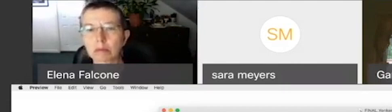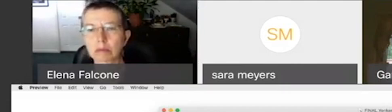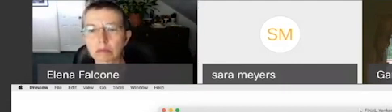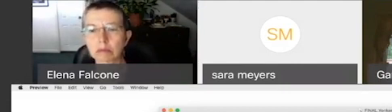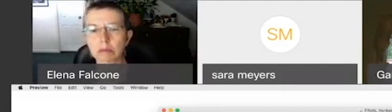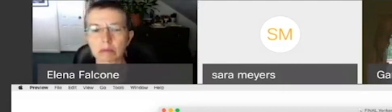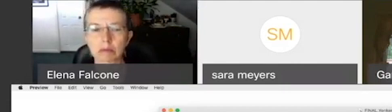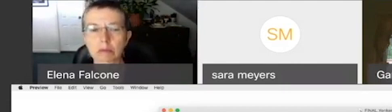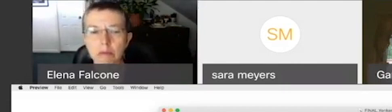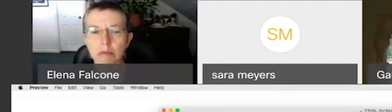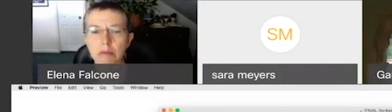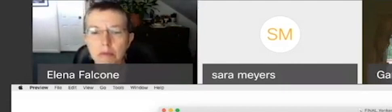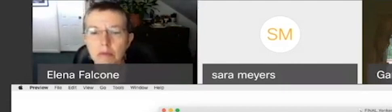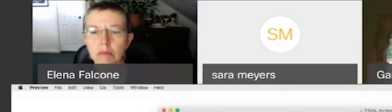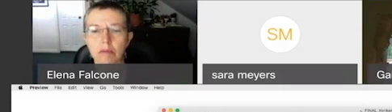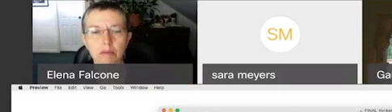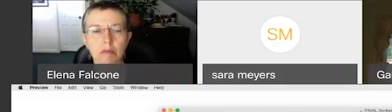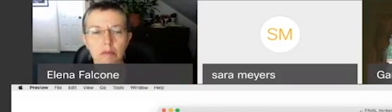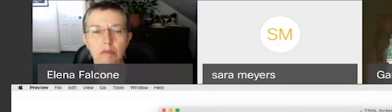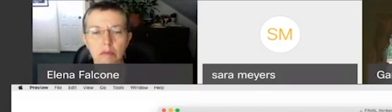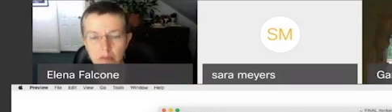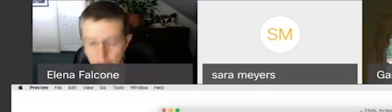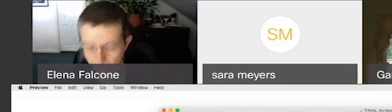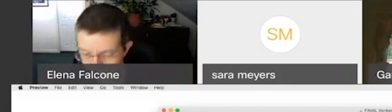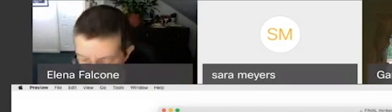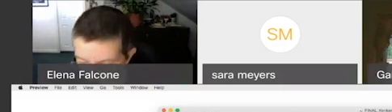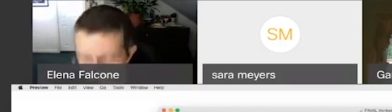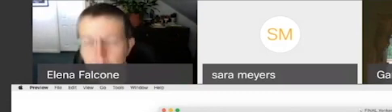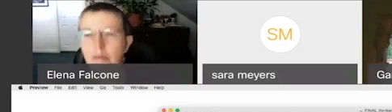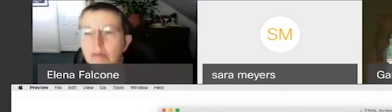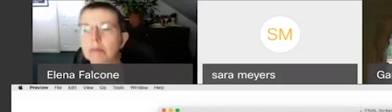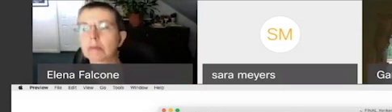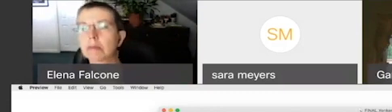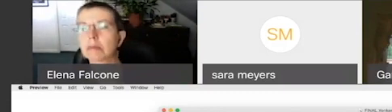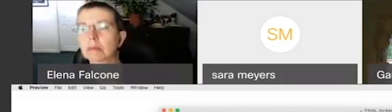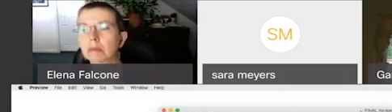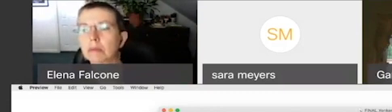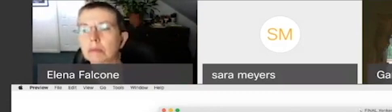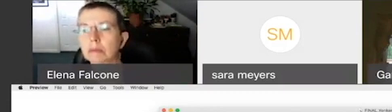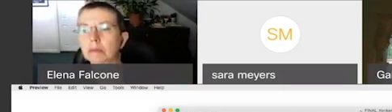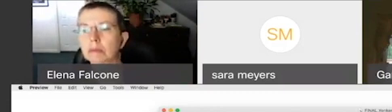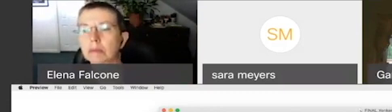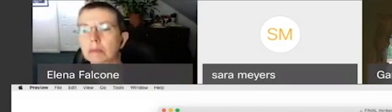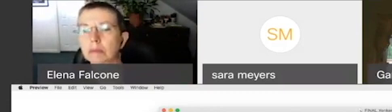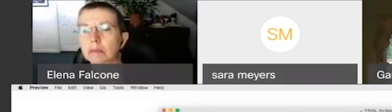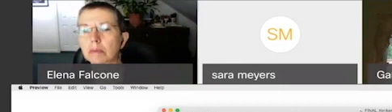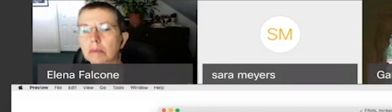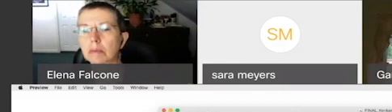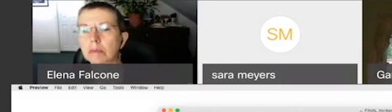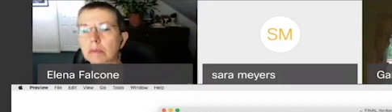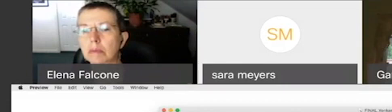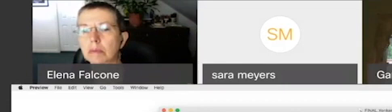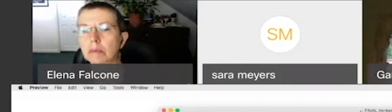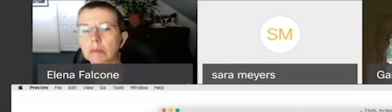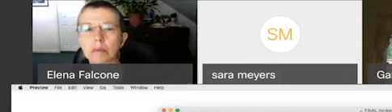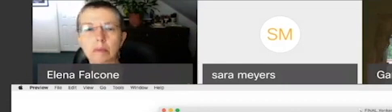and continue as the assessment agency. Okay, so also, there